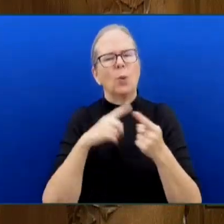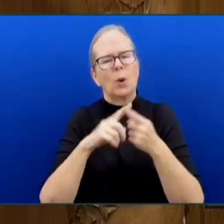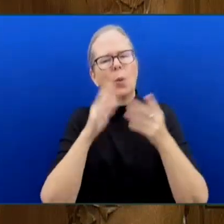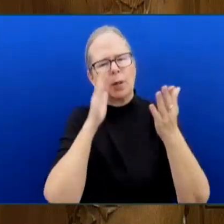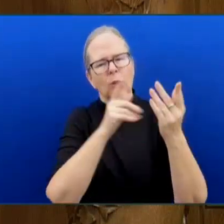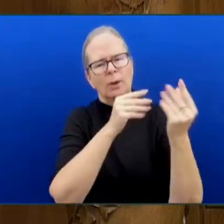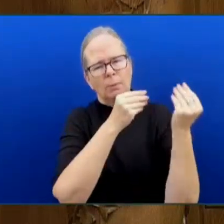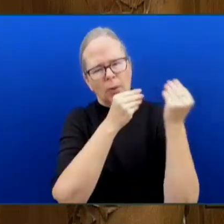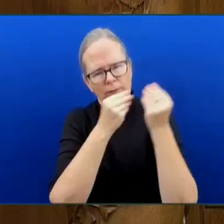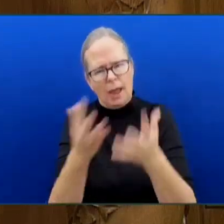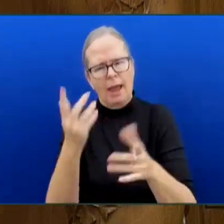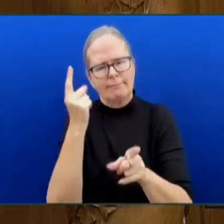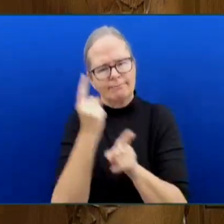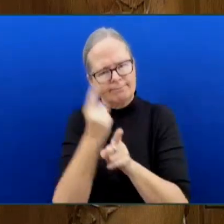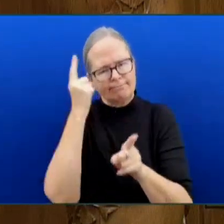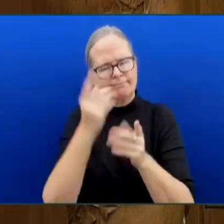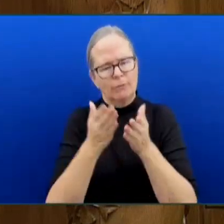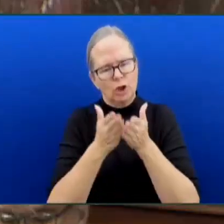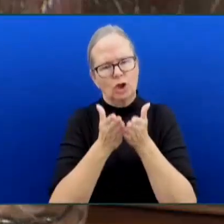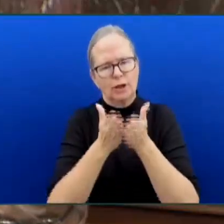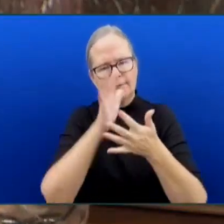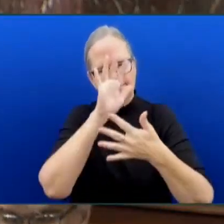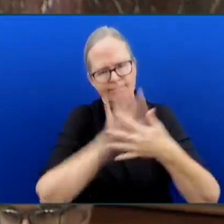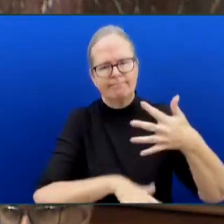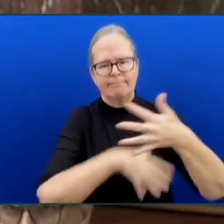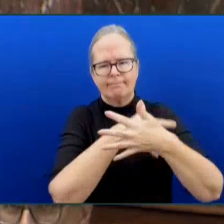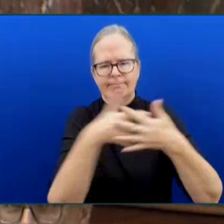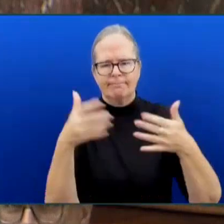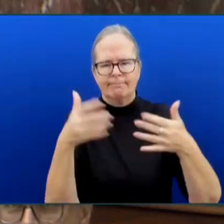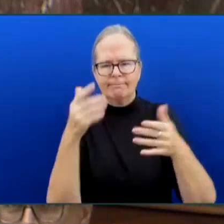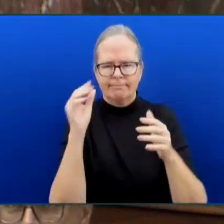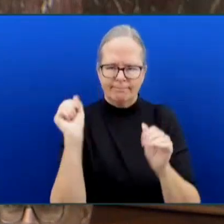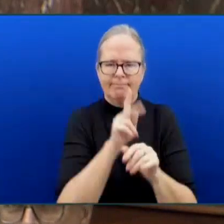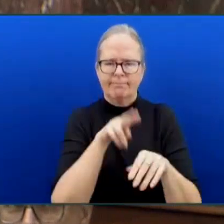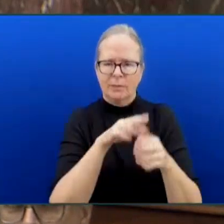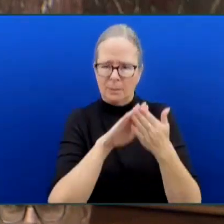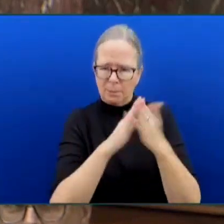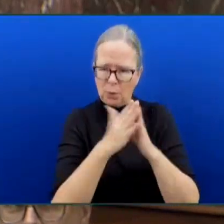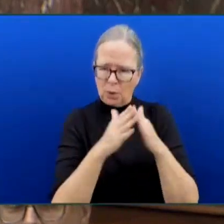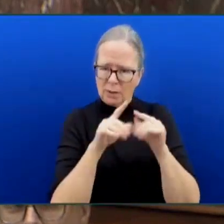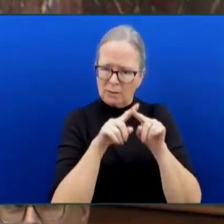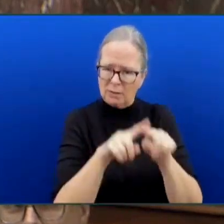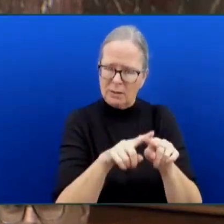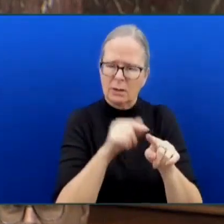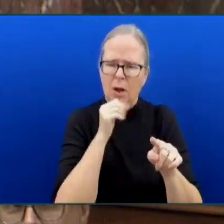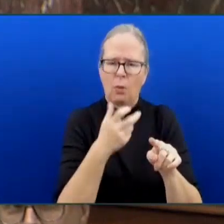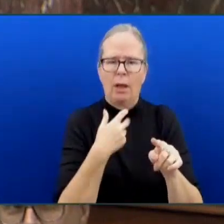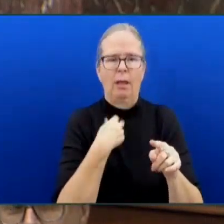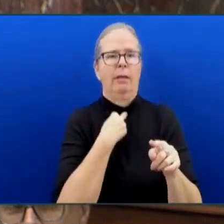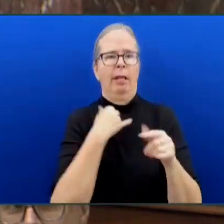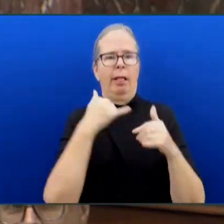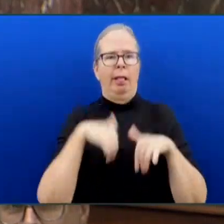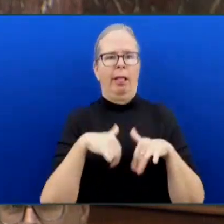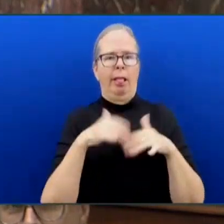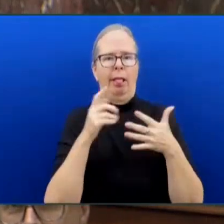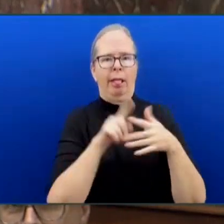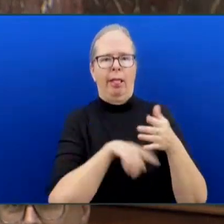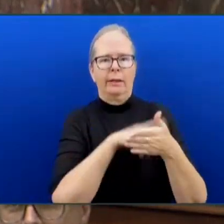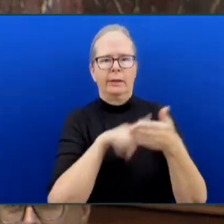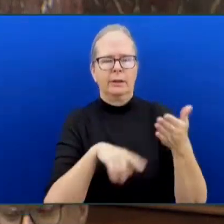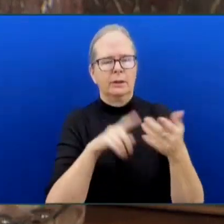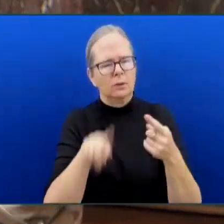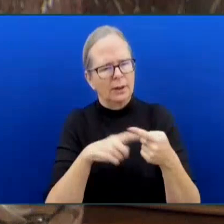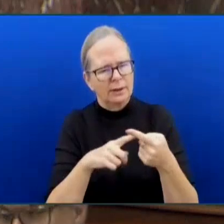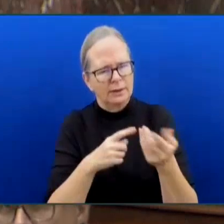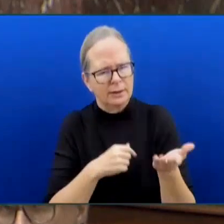Minister of Transportation. Thank you, Mr. Speaker. Now, it's interesting to hear the opposition talk about ferries because, of course, they have a record when